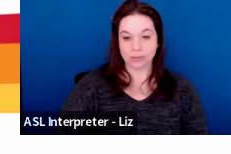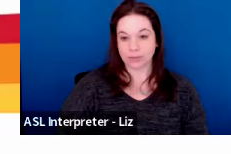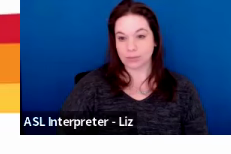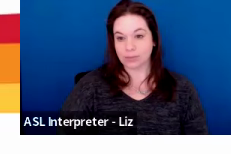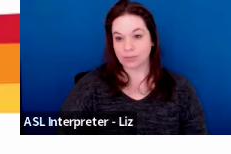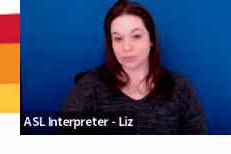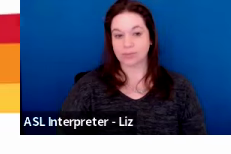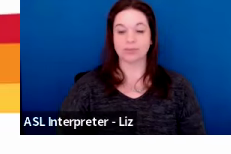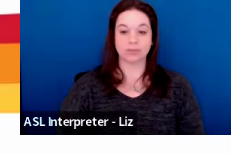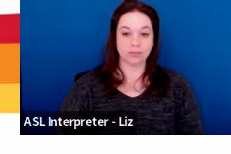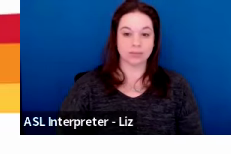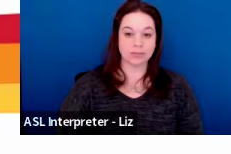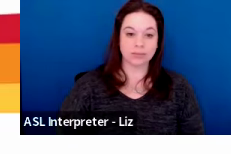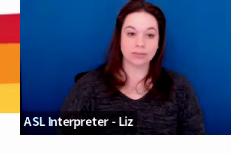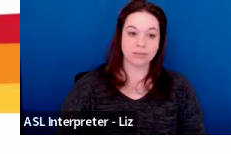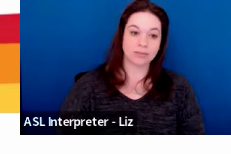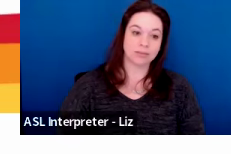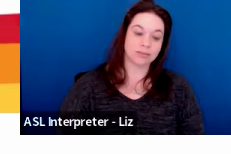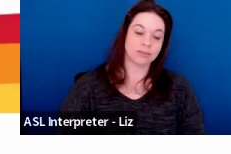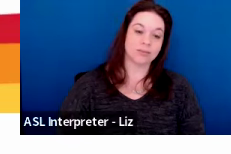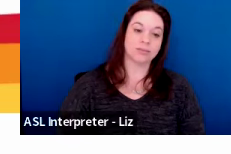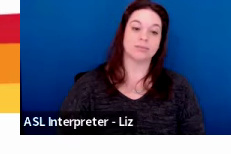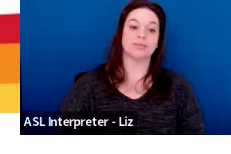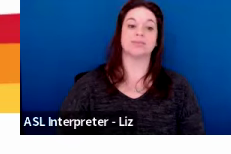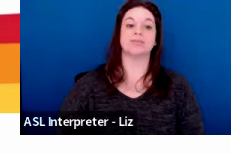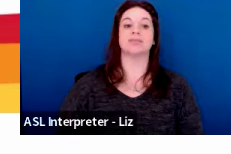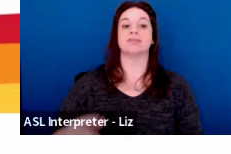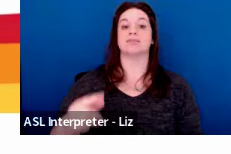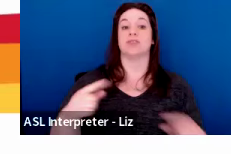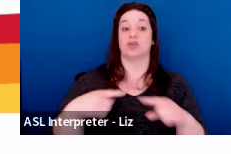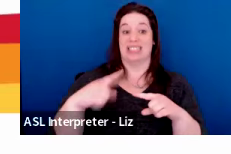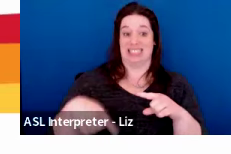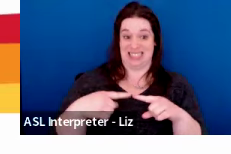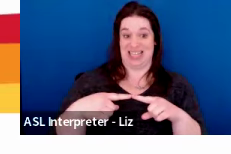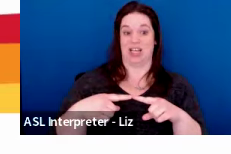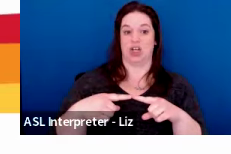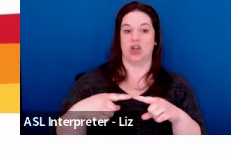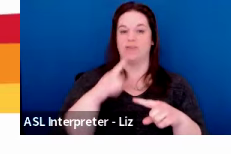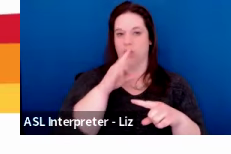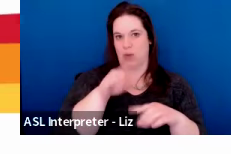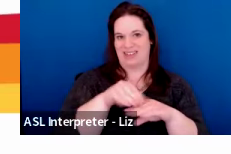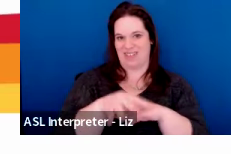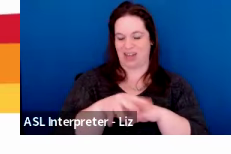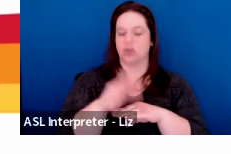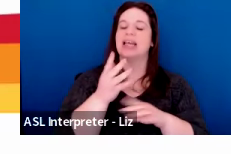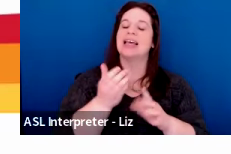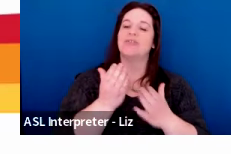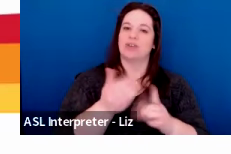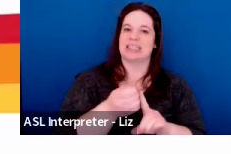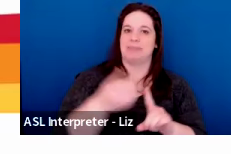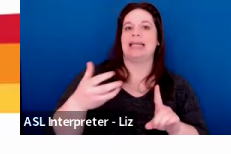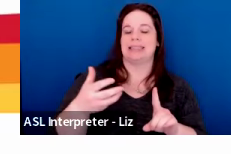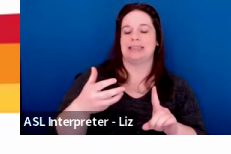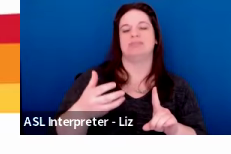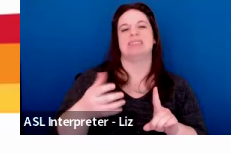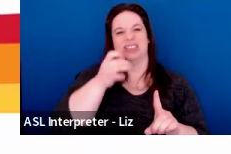For this cycle, this particular webinar is for direct effect. We are offering direct effect and expanded. Expanded, we had a